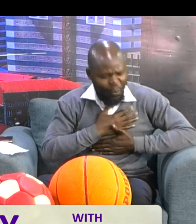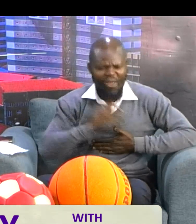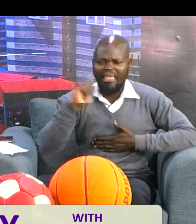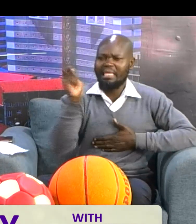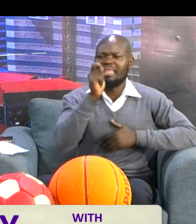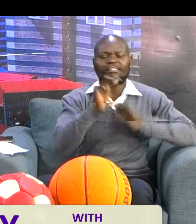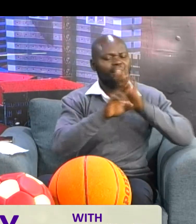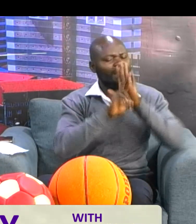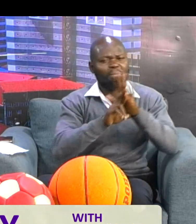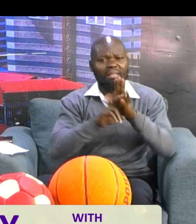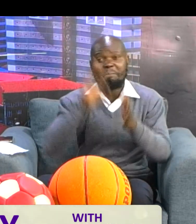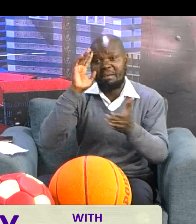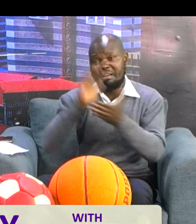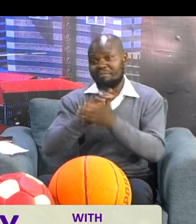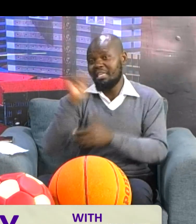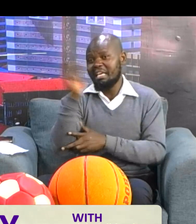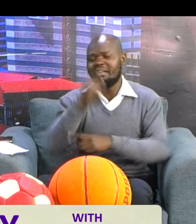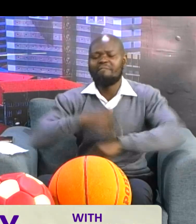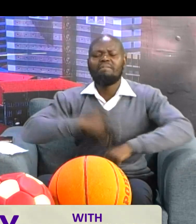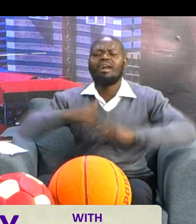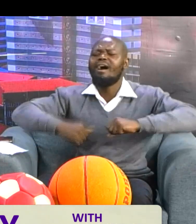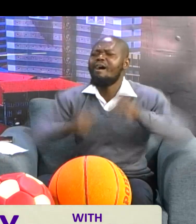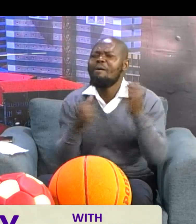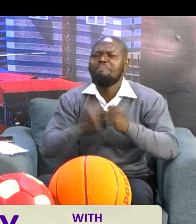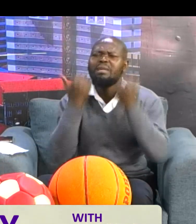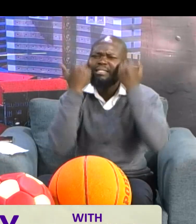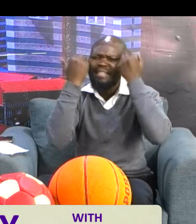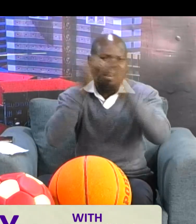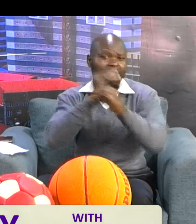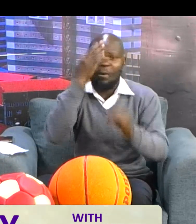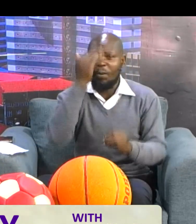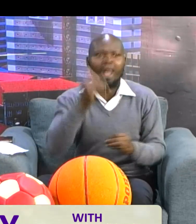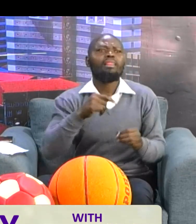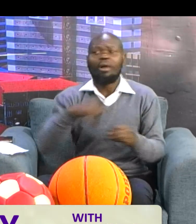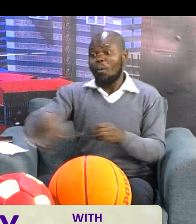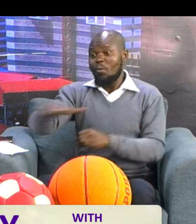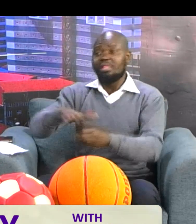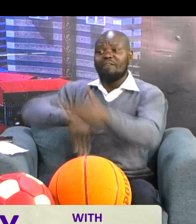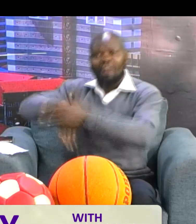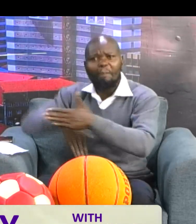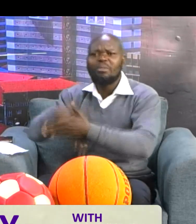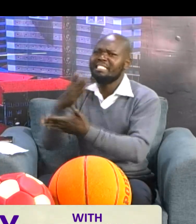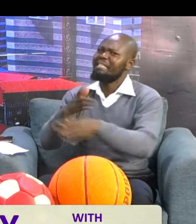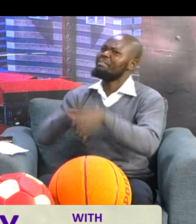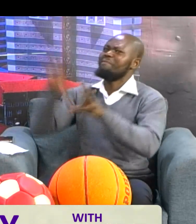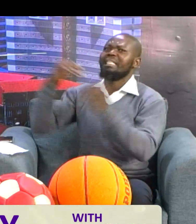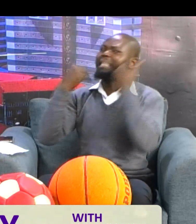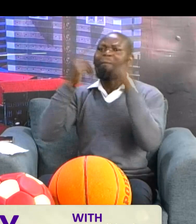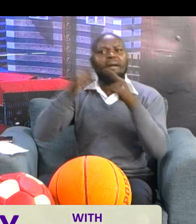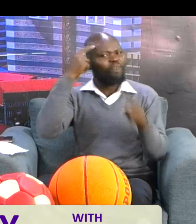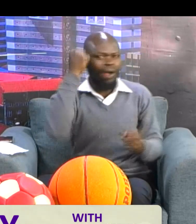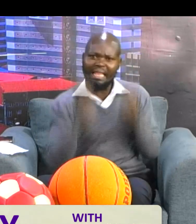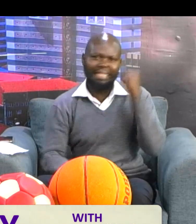very proud, right. and is very good in representing our country, and we are all excited and happy for him. Because you